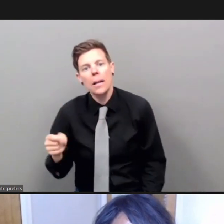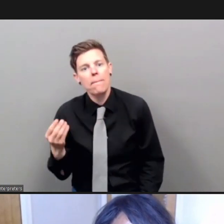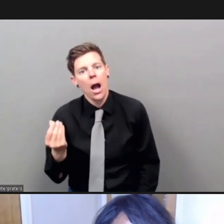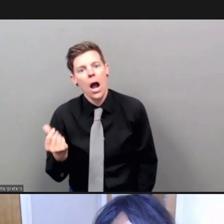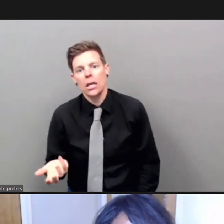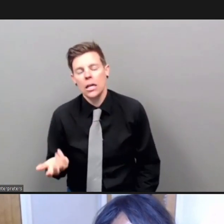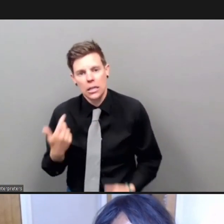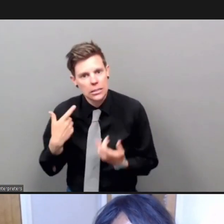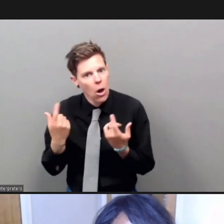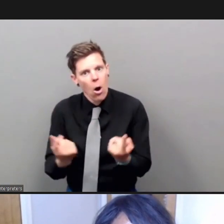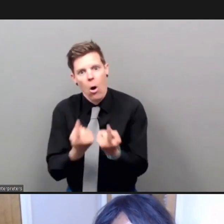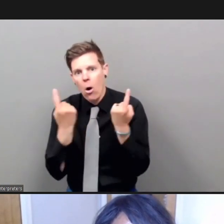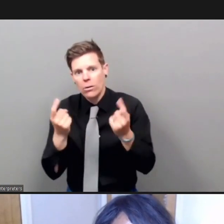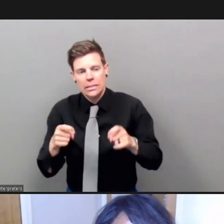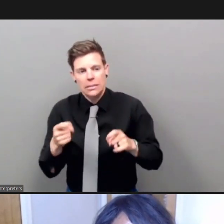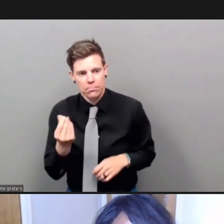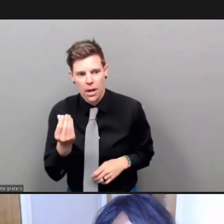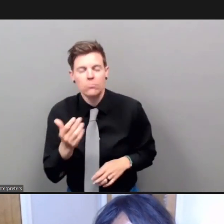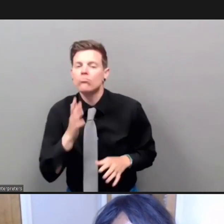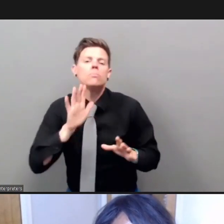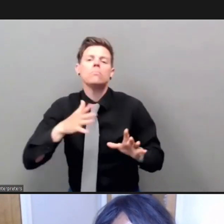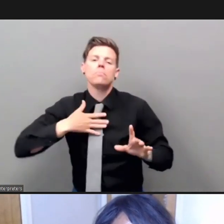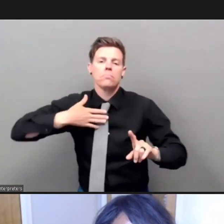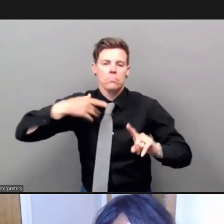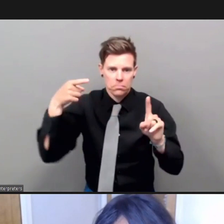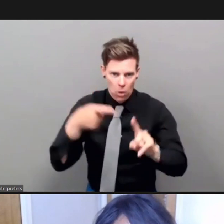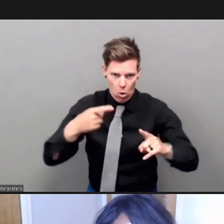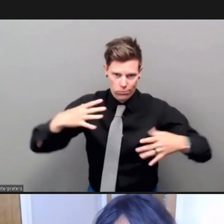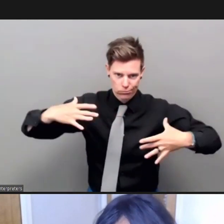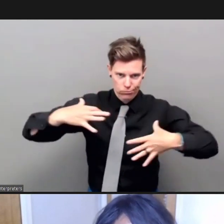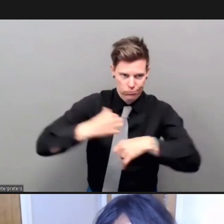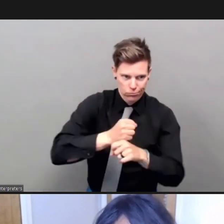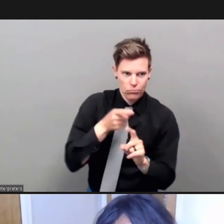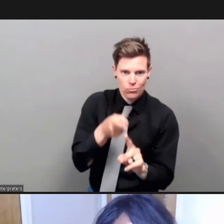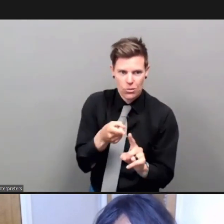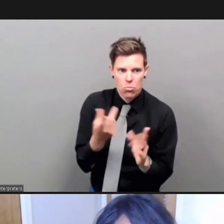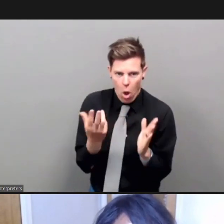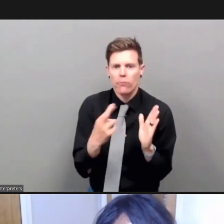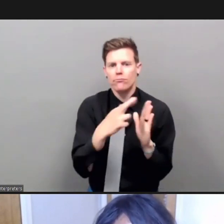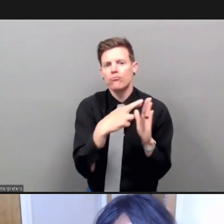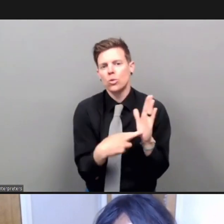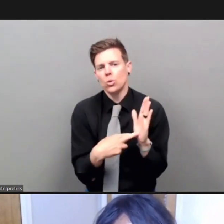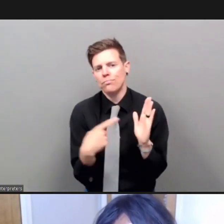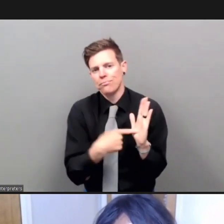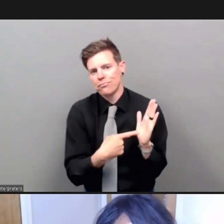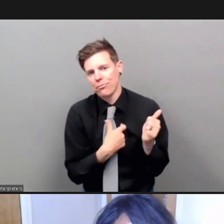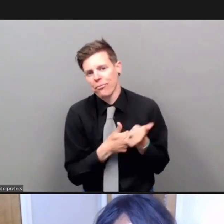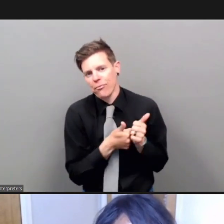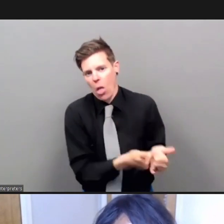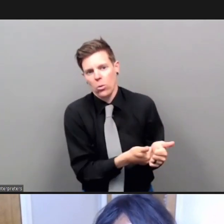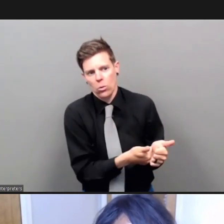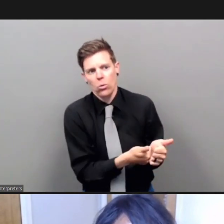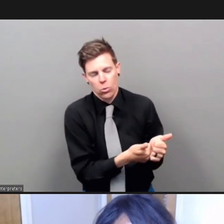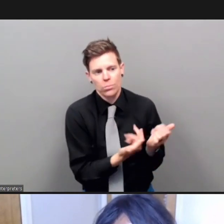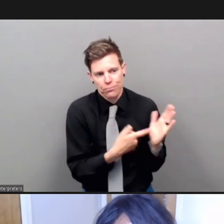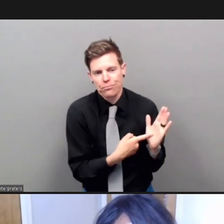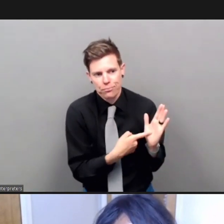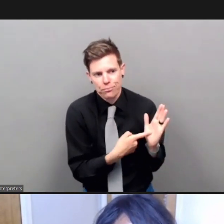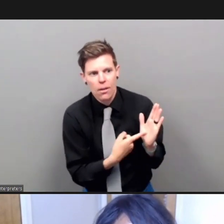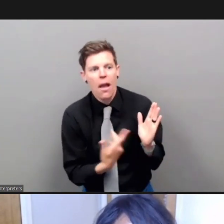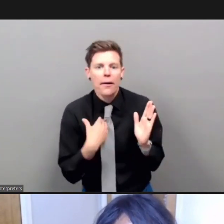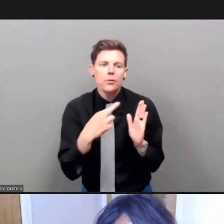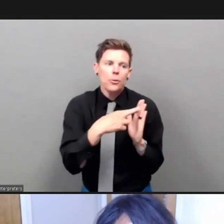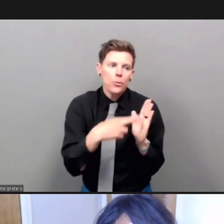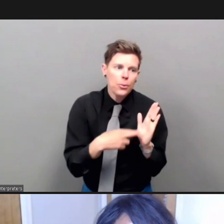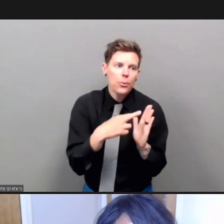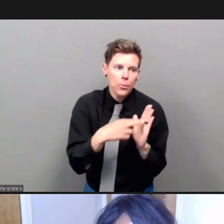in summary, I think we still have to have some rules. I think there still will be regulations as long as the CDC has them